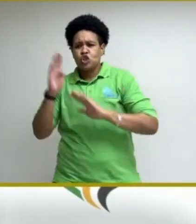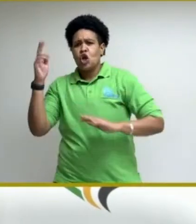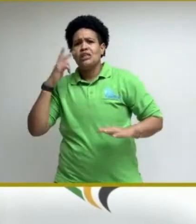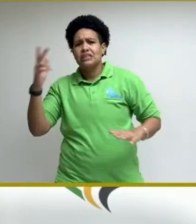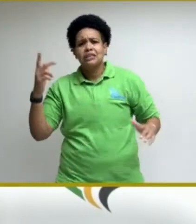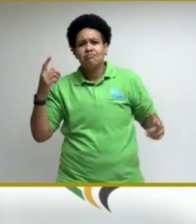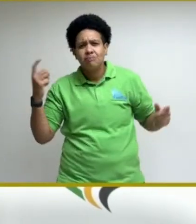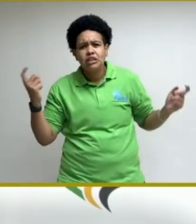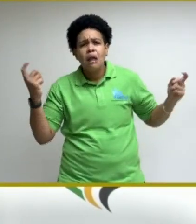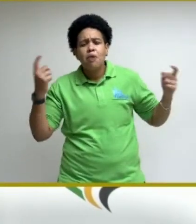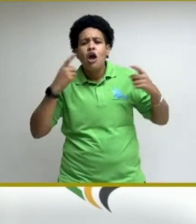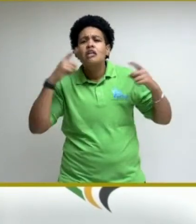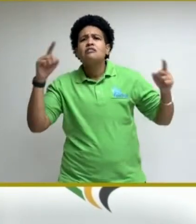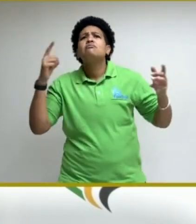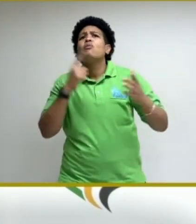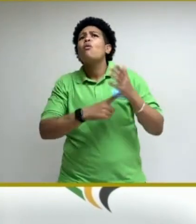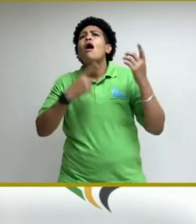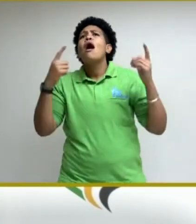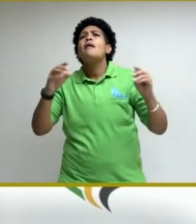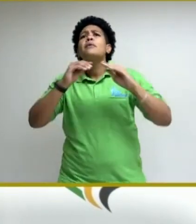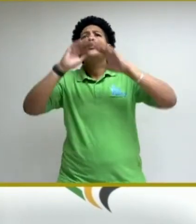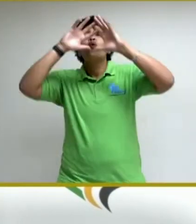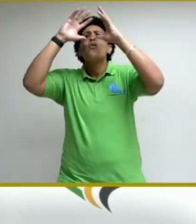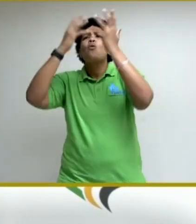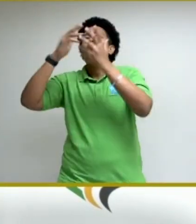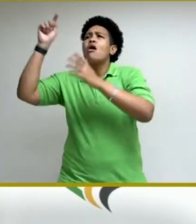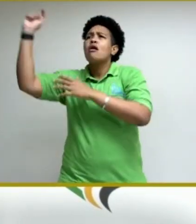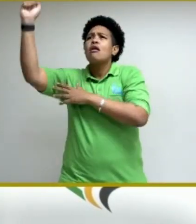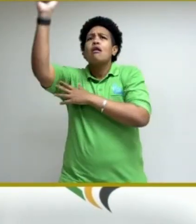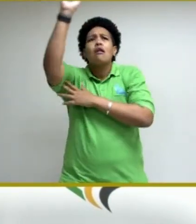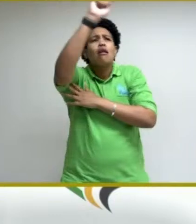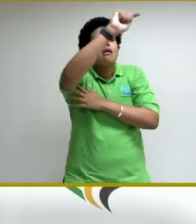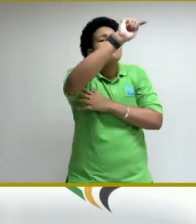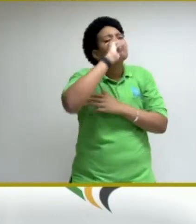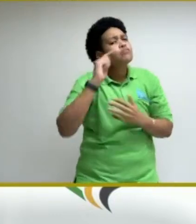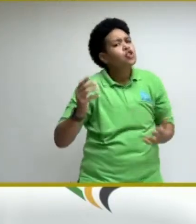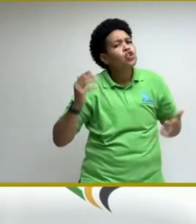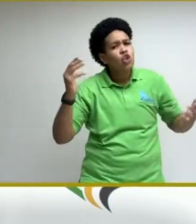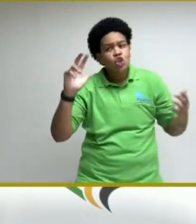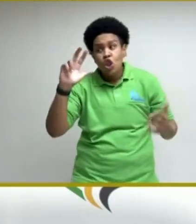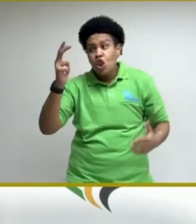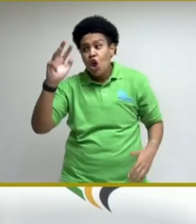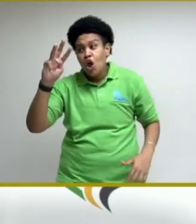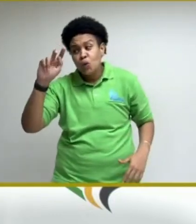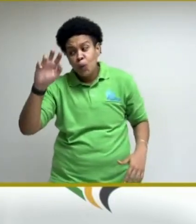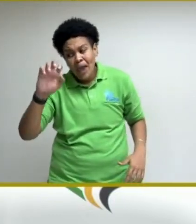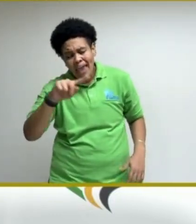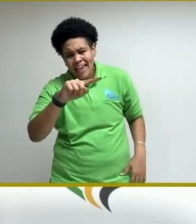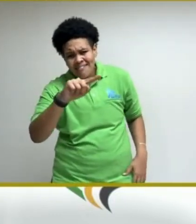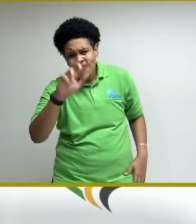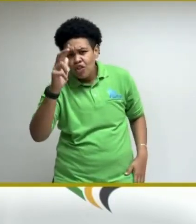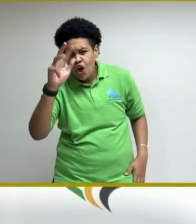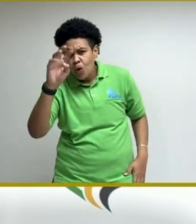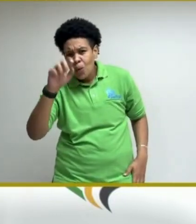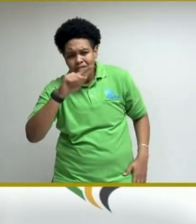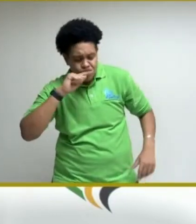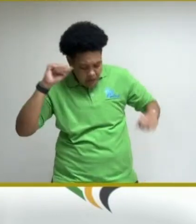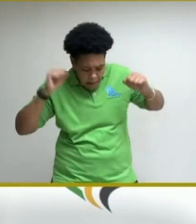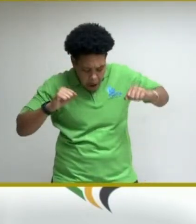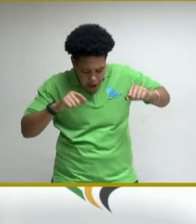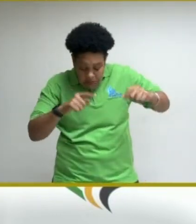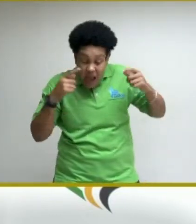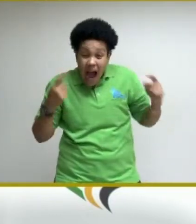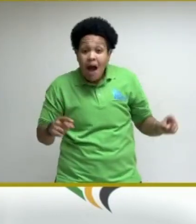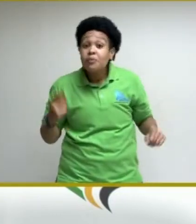saying what is happening elsewhere in the world suggests that the third wave is very likely, and